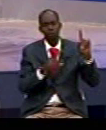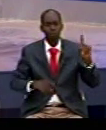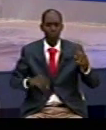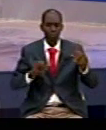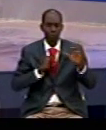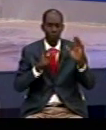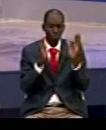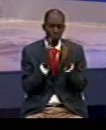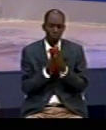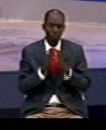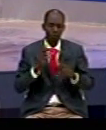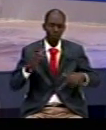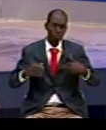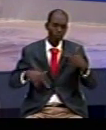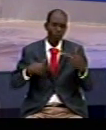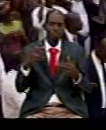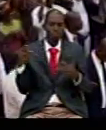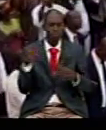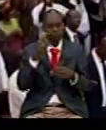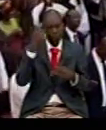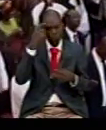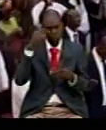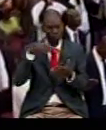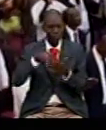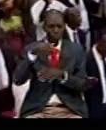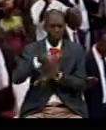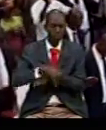pray, revive their brains tonight.